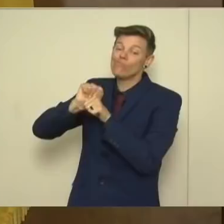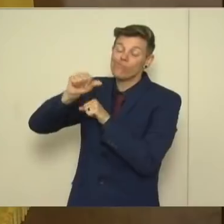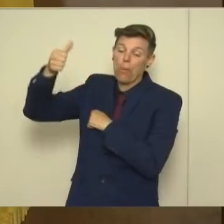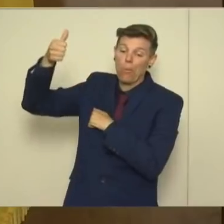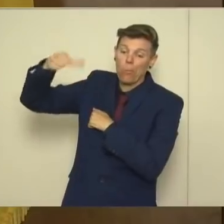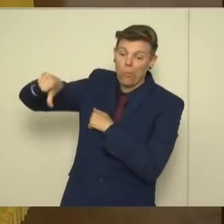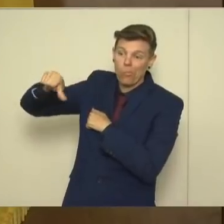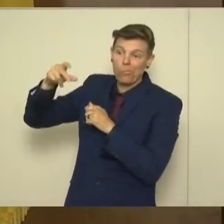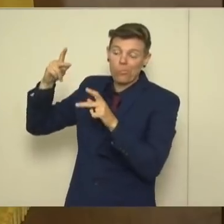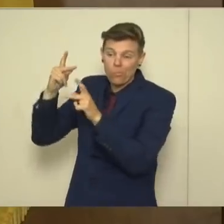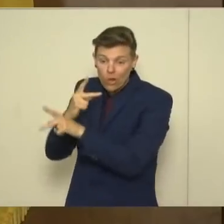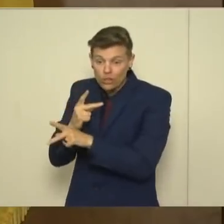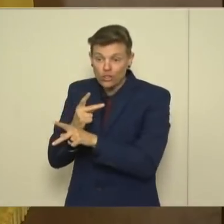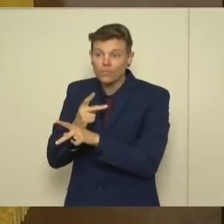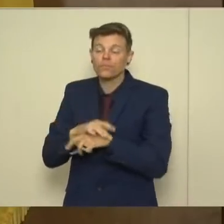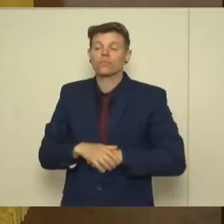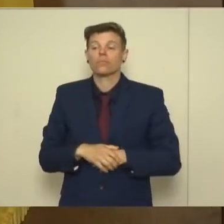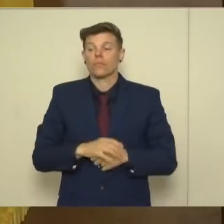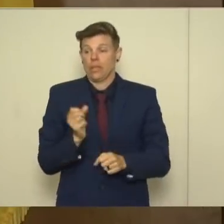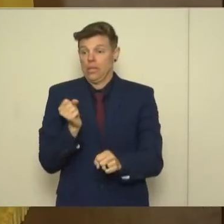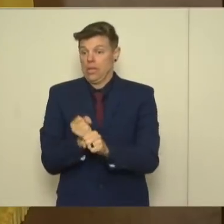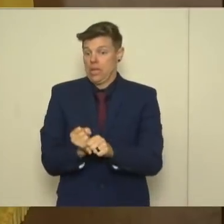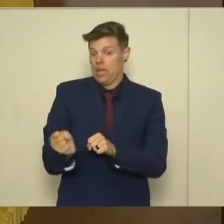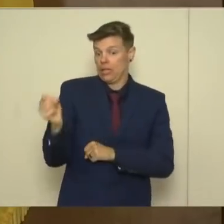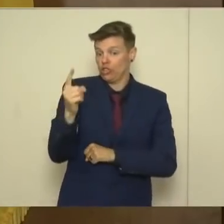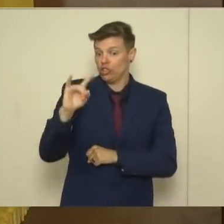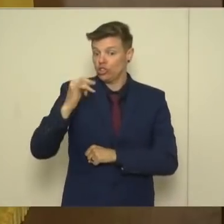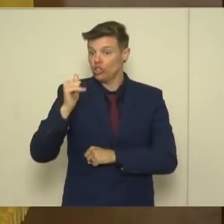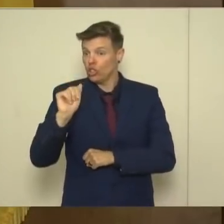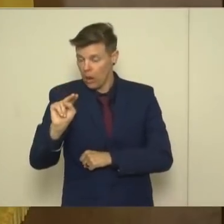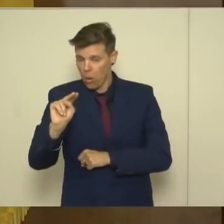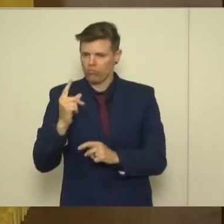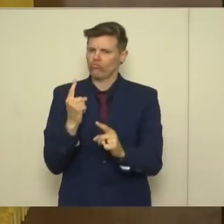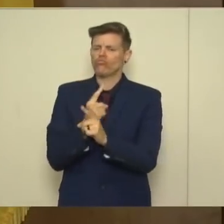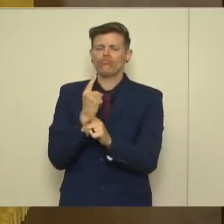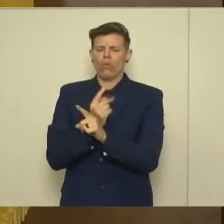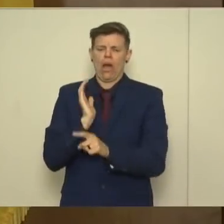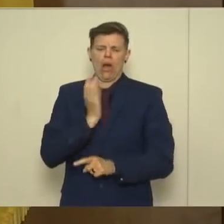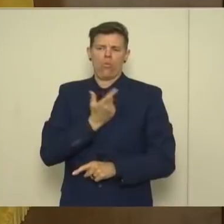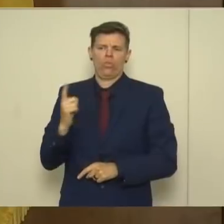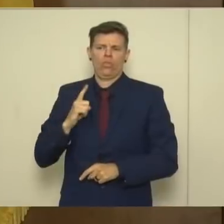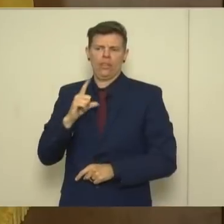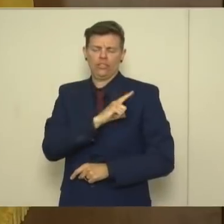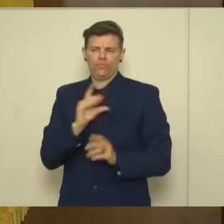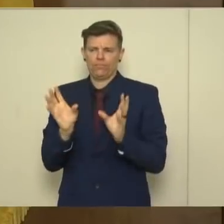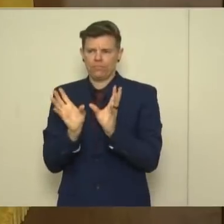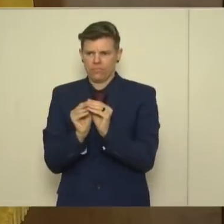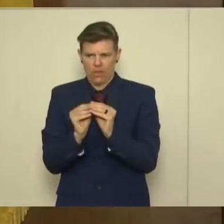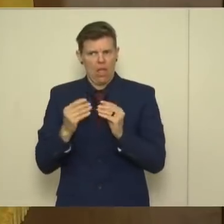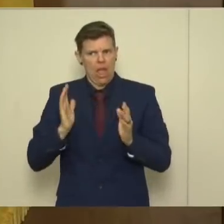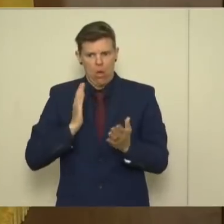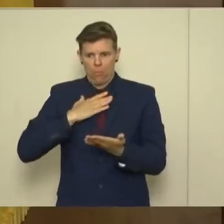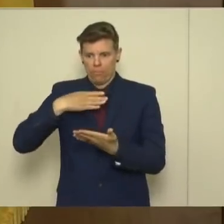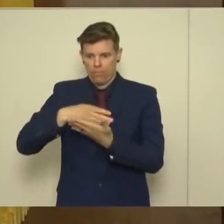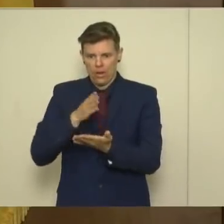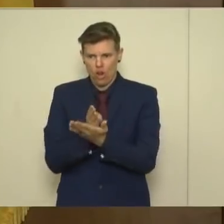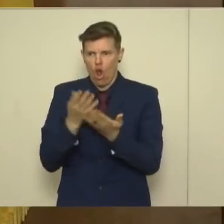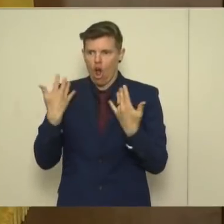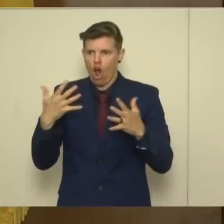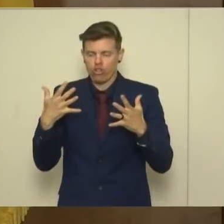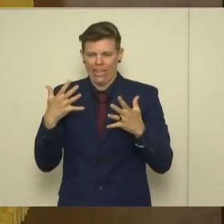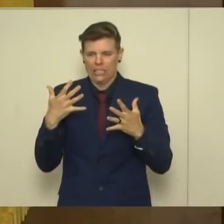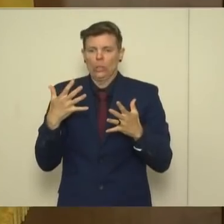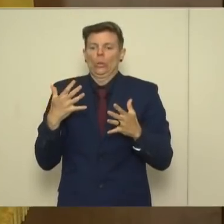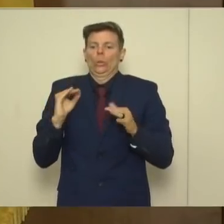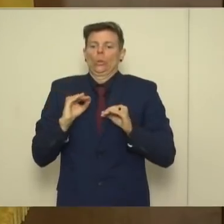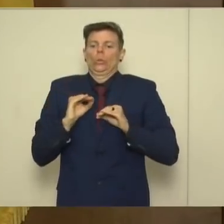next regular session of the legislature, which starts in January of 21. So today, I